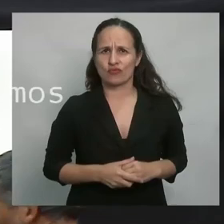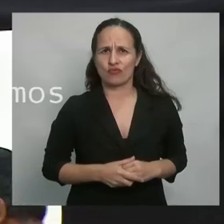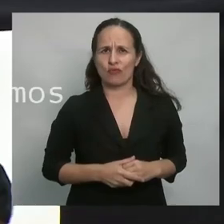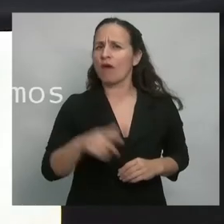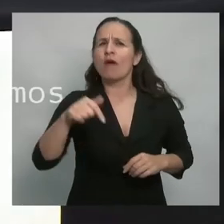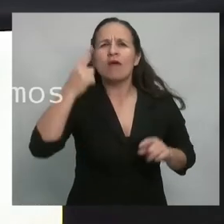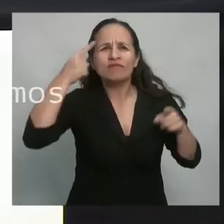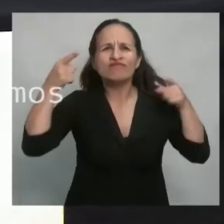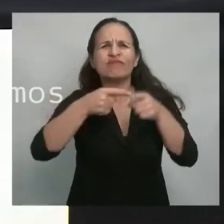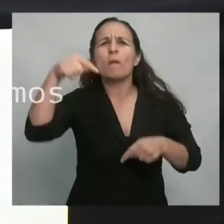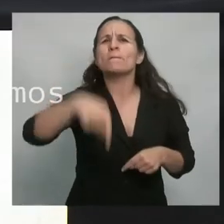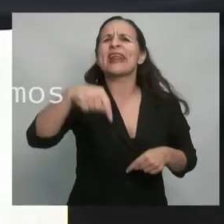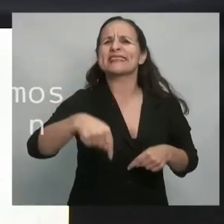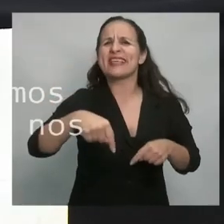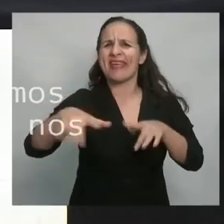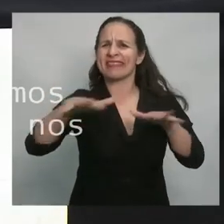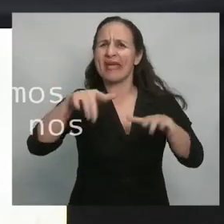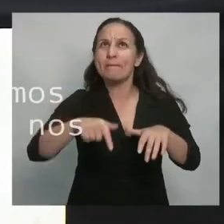ourselves imaginable futures.